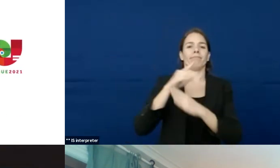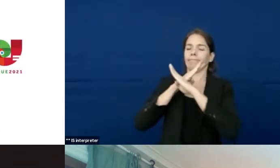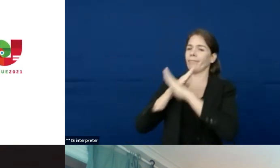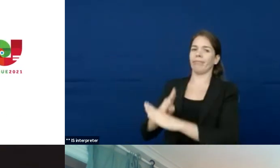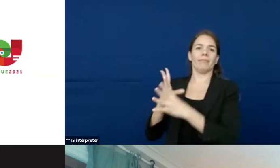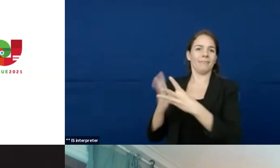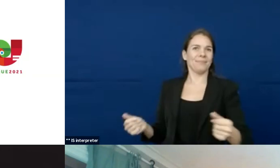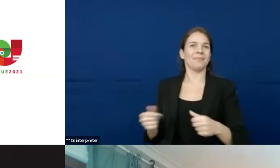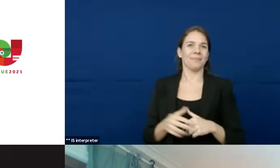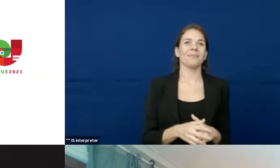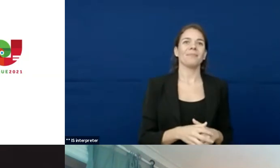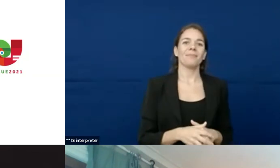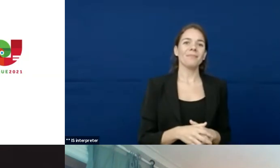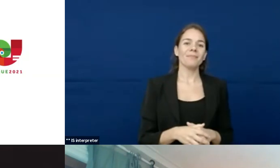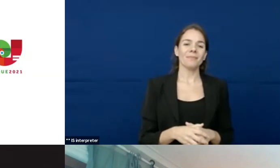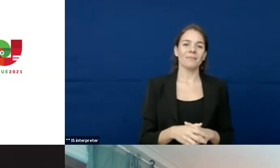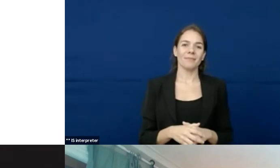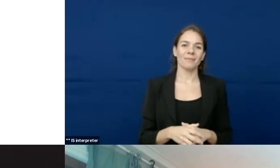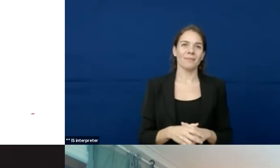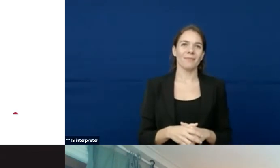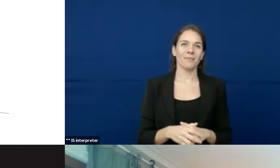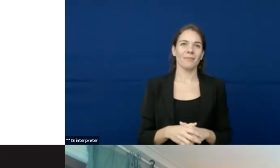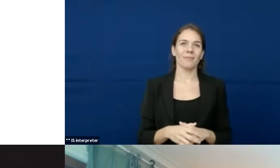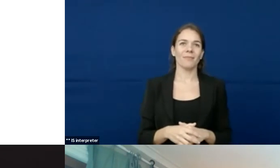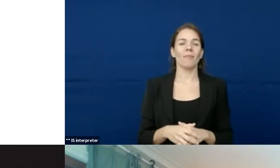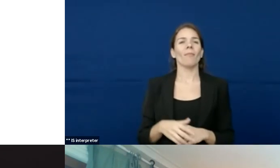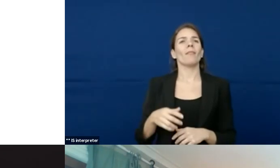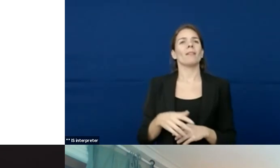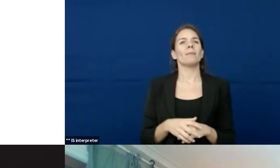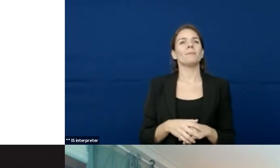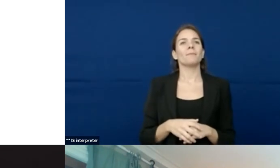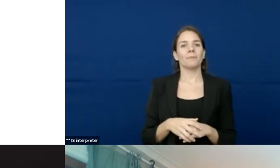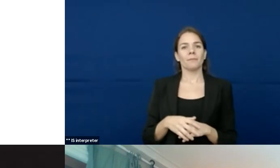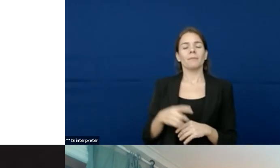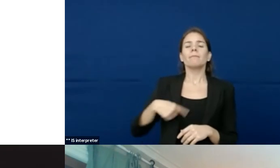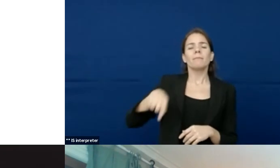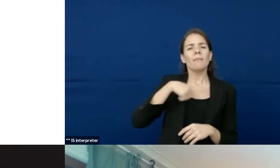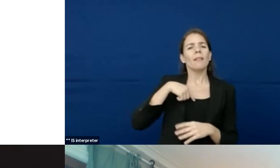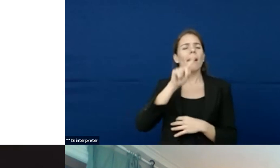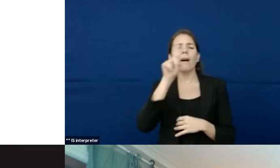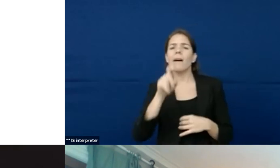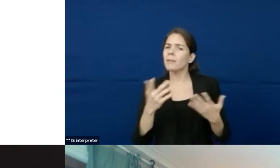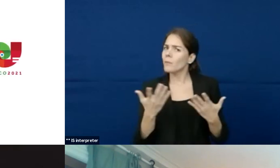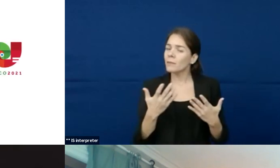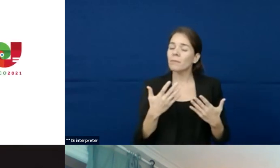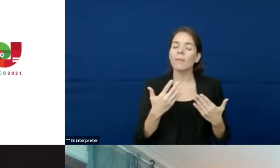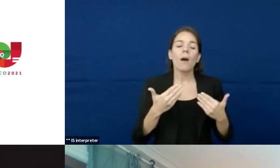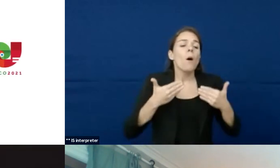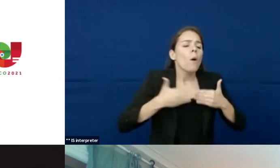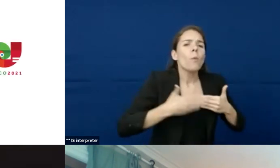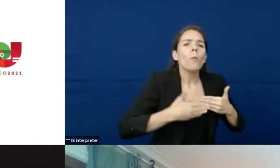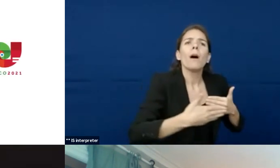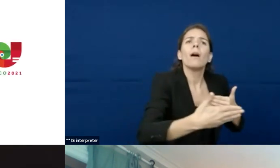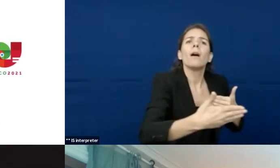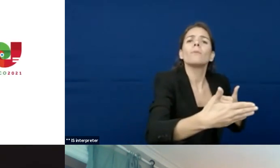you with these thoughts. I hope you can join us for the proposed commitments and also to come up with your own